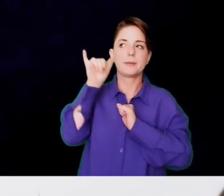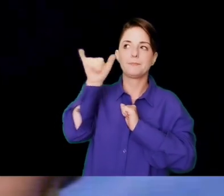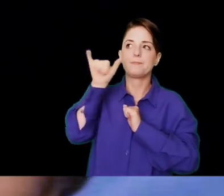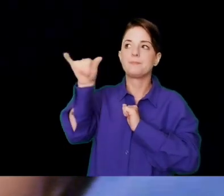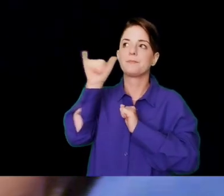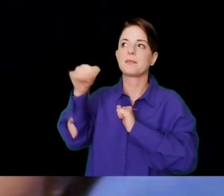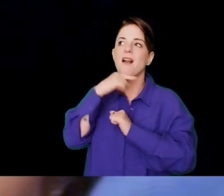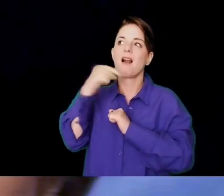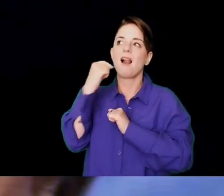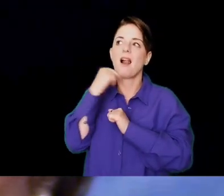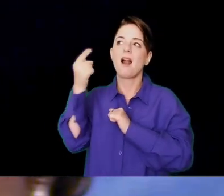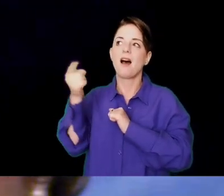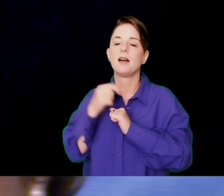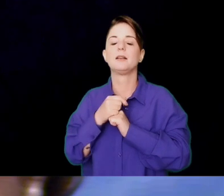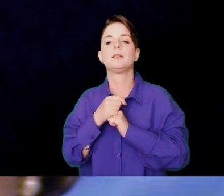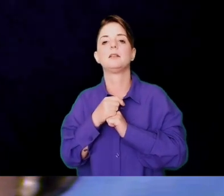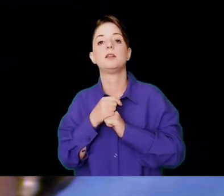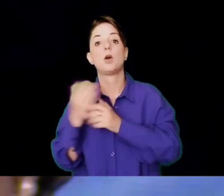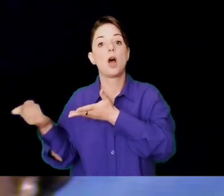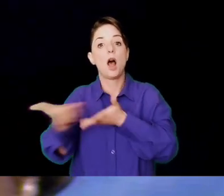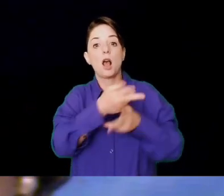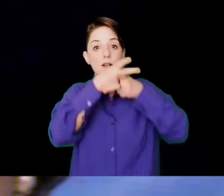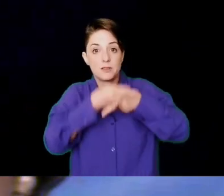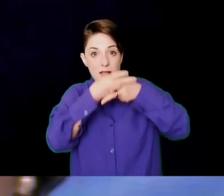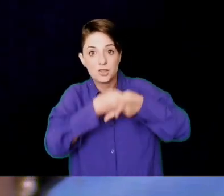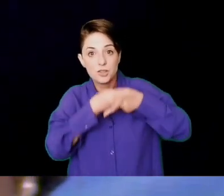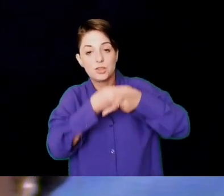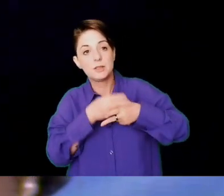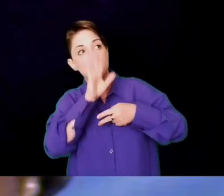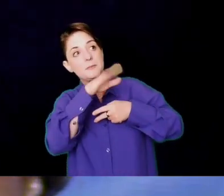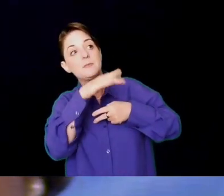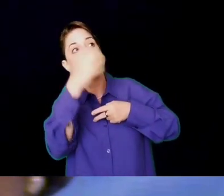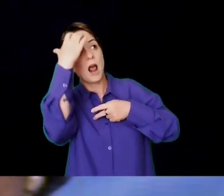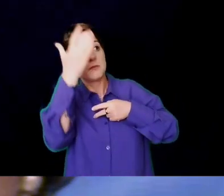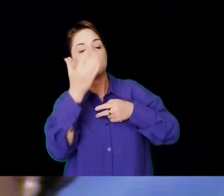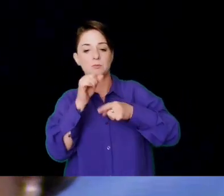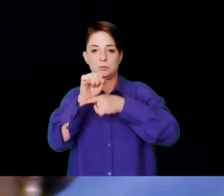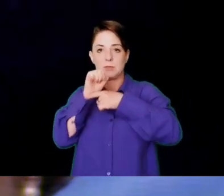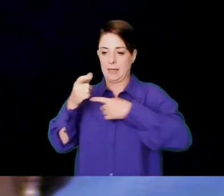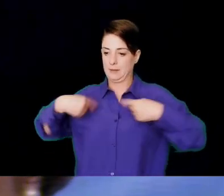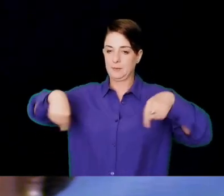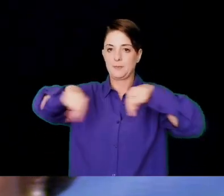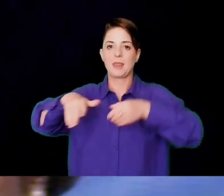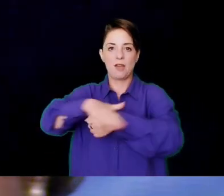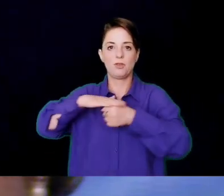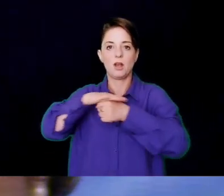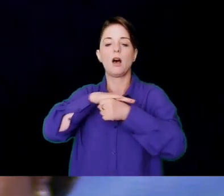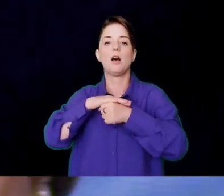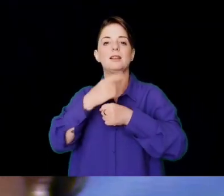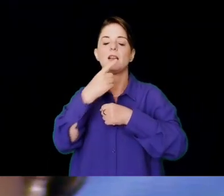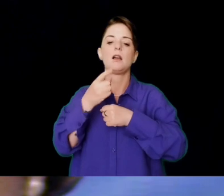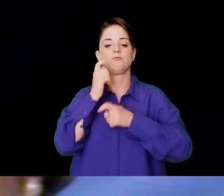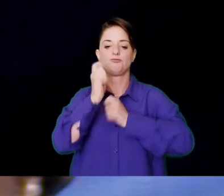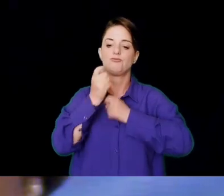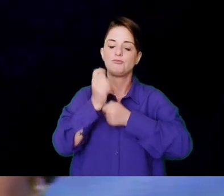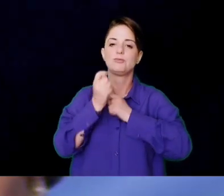them. Conservationists have called on the government to stop fishermen dredging for shellfish off the South Devon and Dorset coasts. They say the fishing